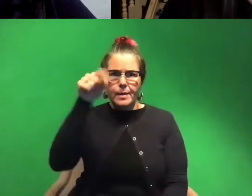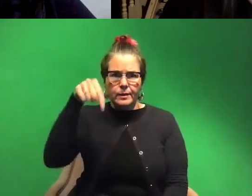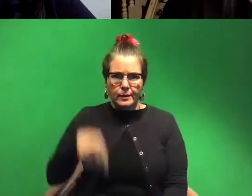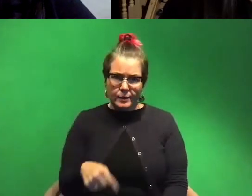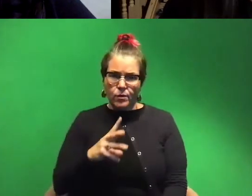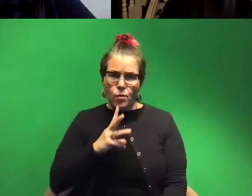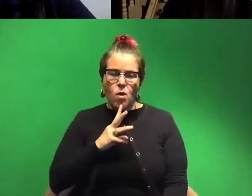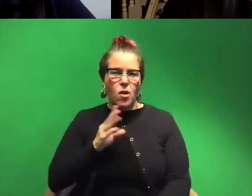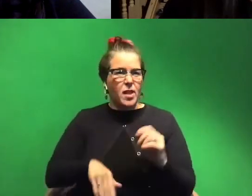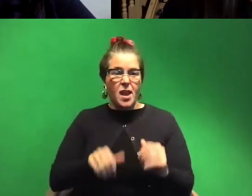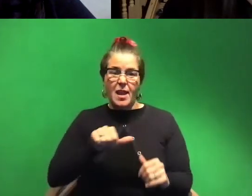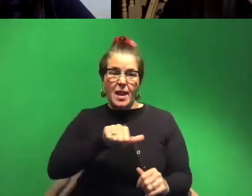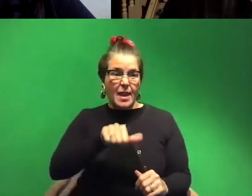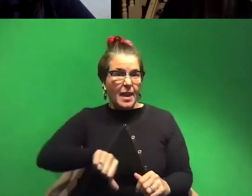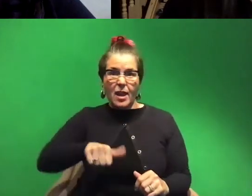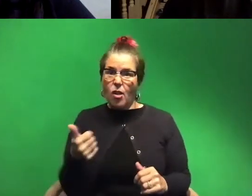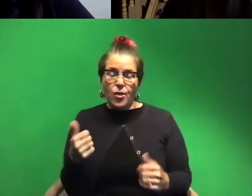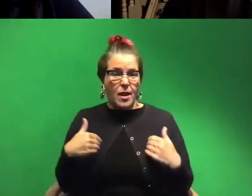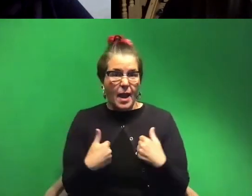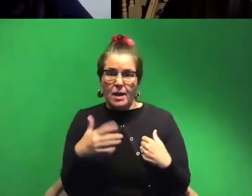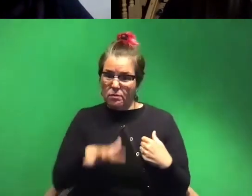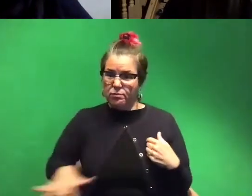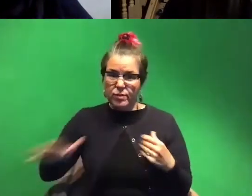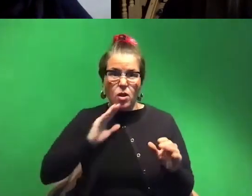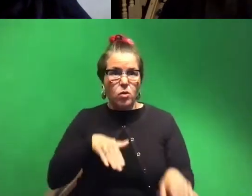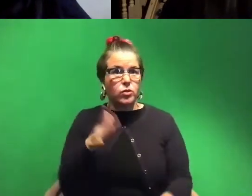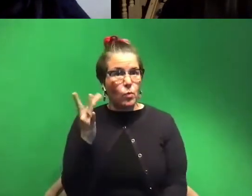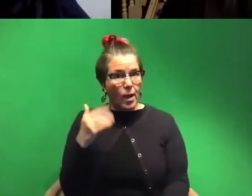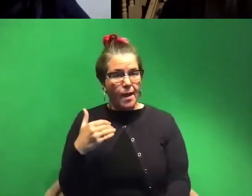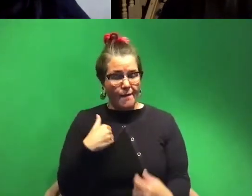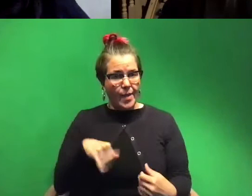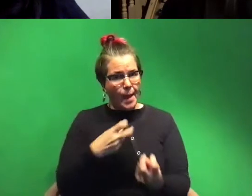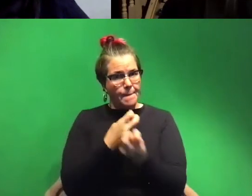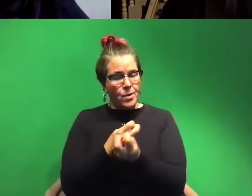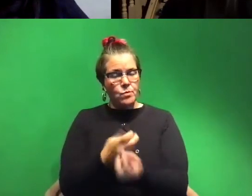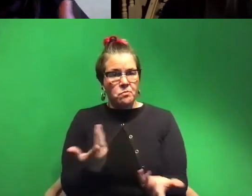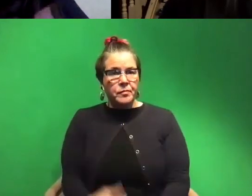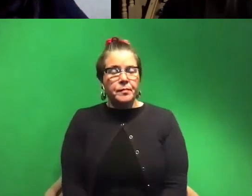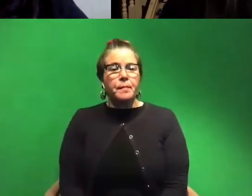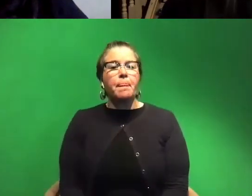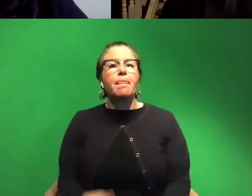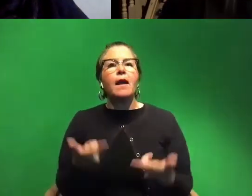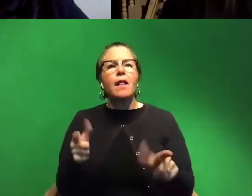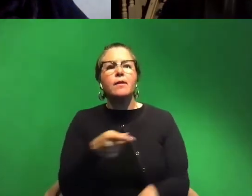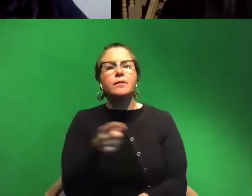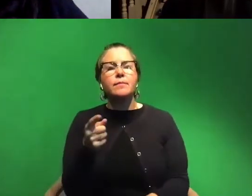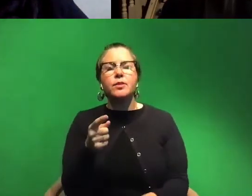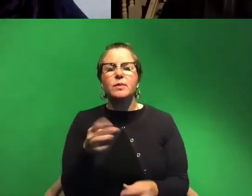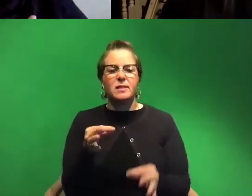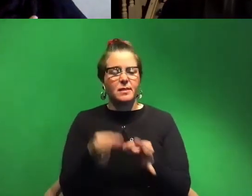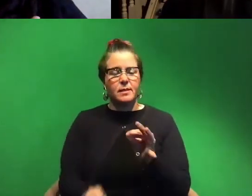column than any other animal in the ocean because of the cuttle bone. It just allows them to very, very